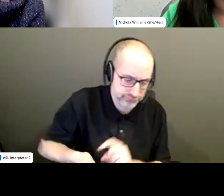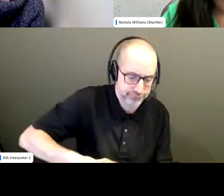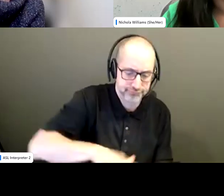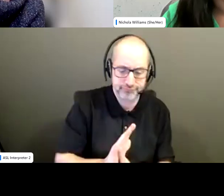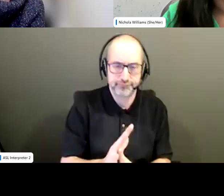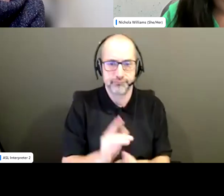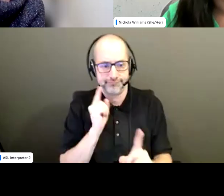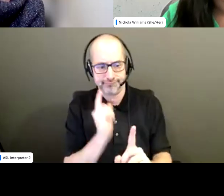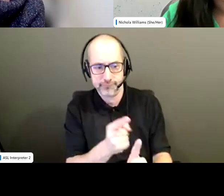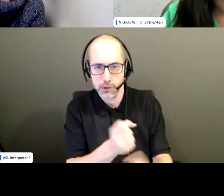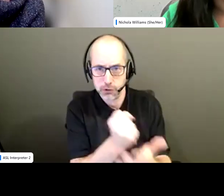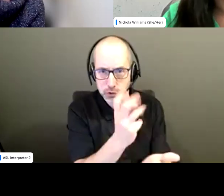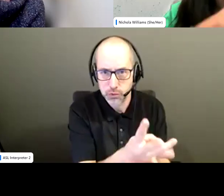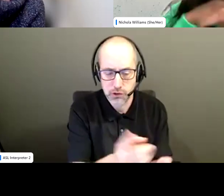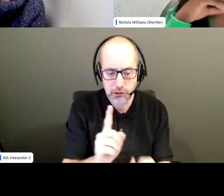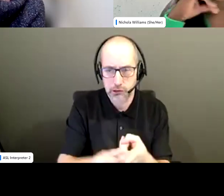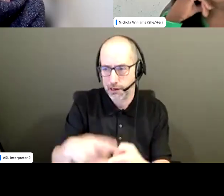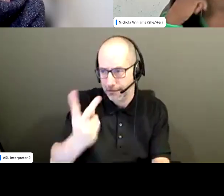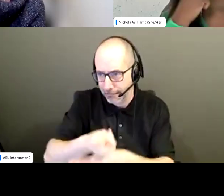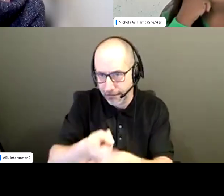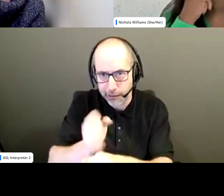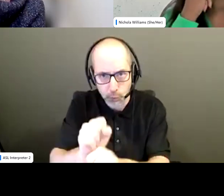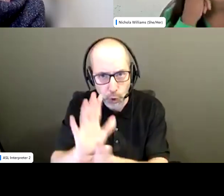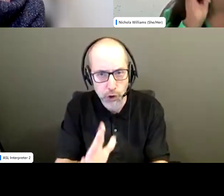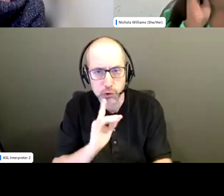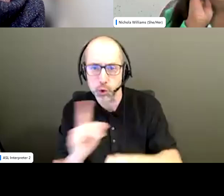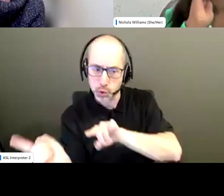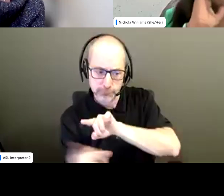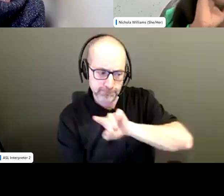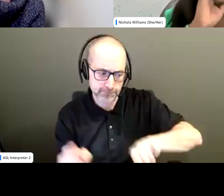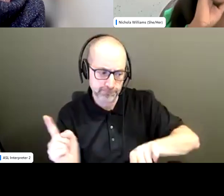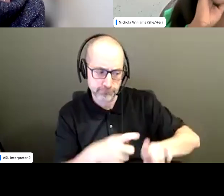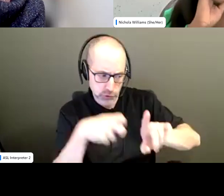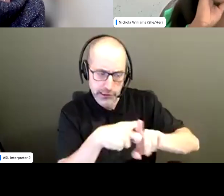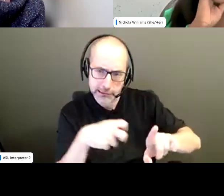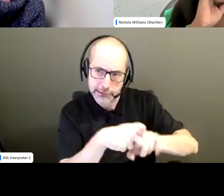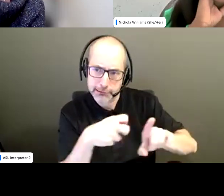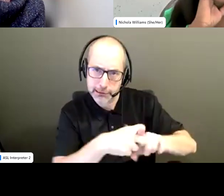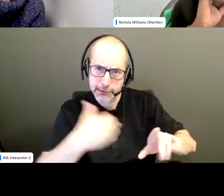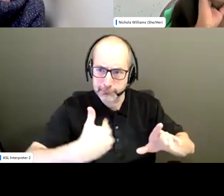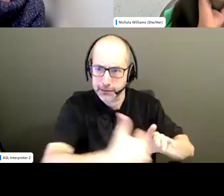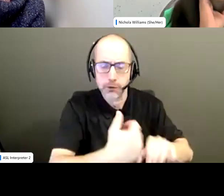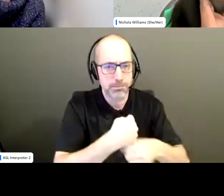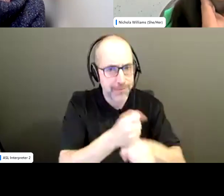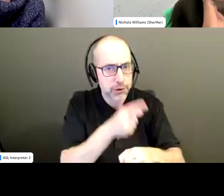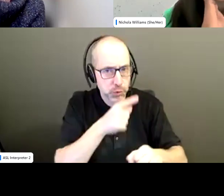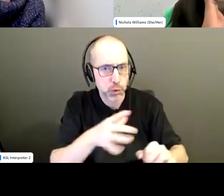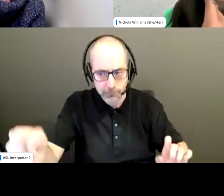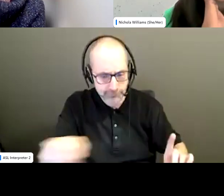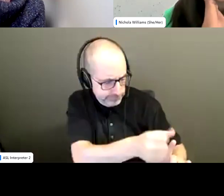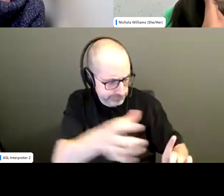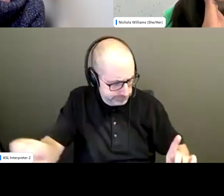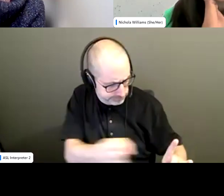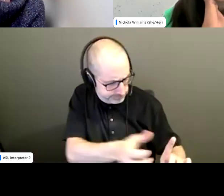worker and care workers that are checking in on them and making sure they have those supports is a really big piece of it, right?